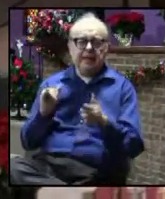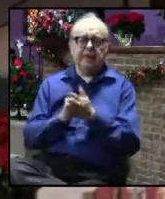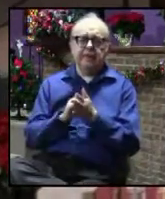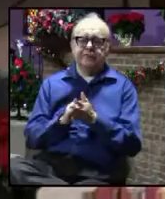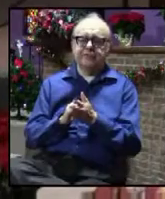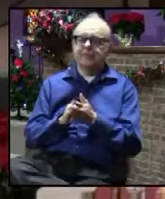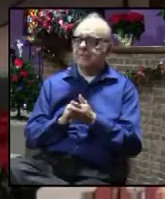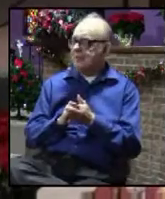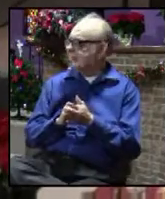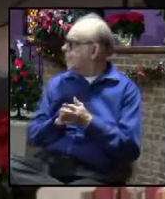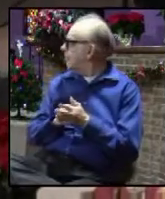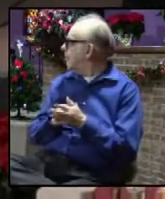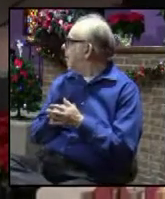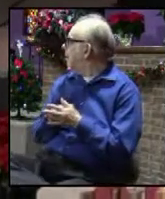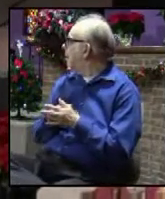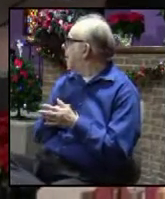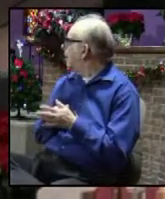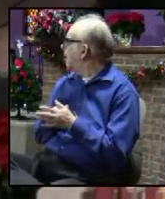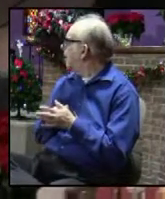this.